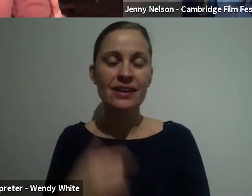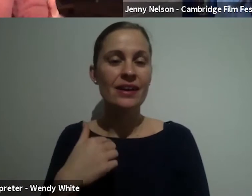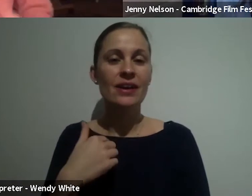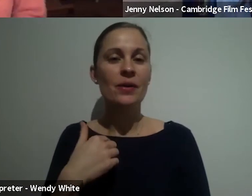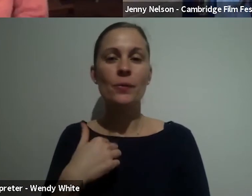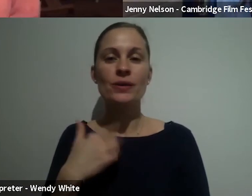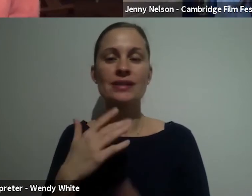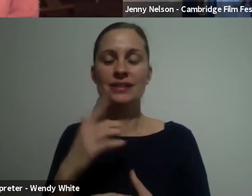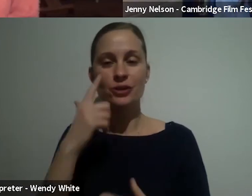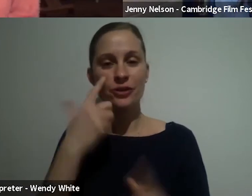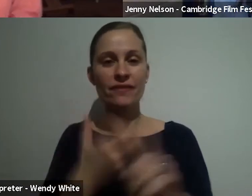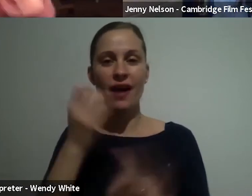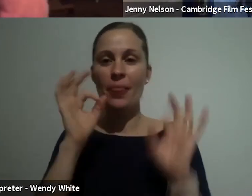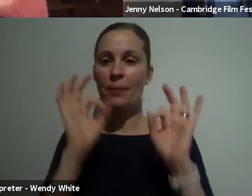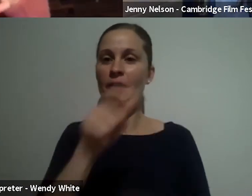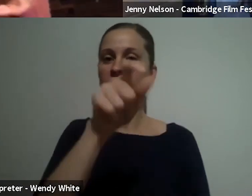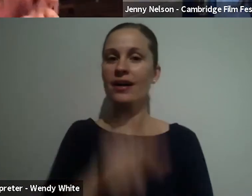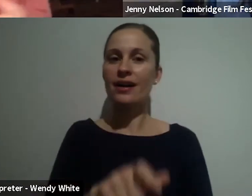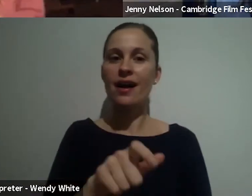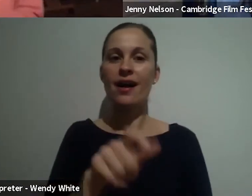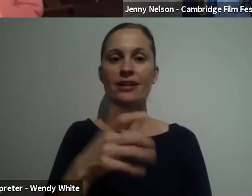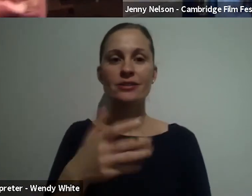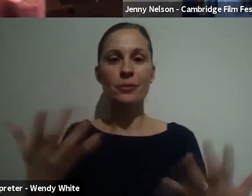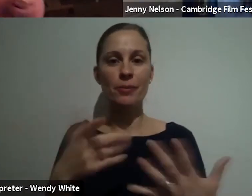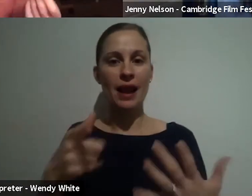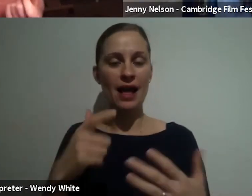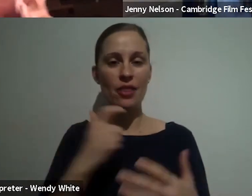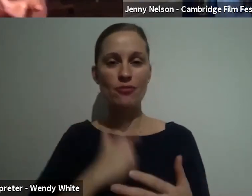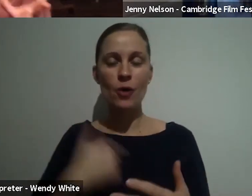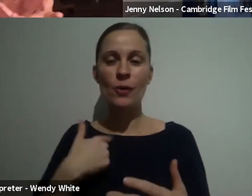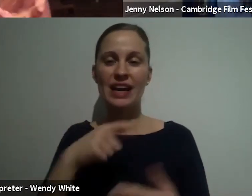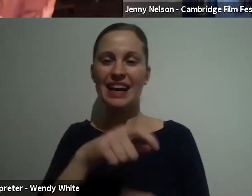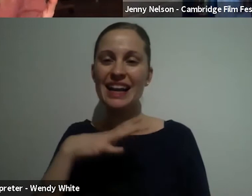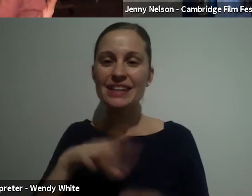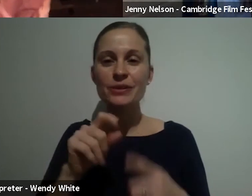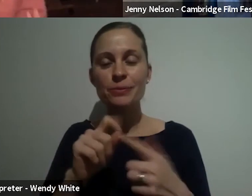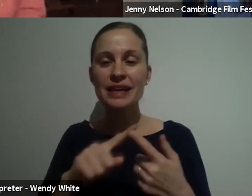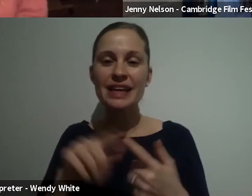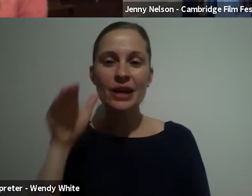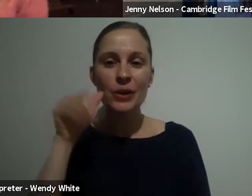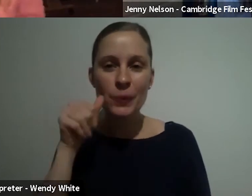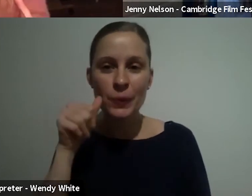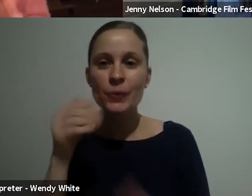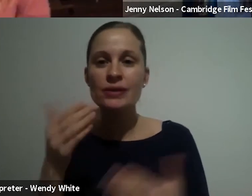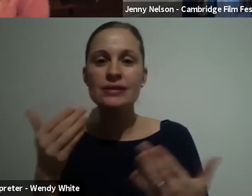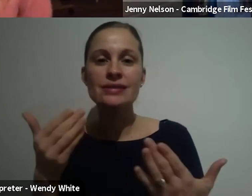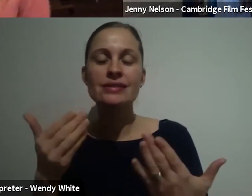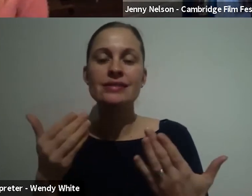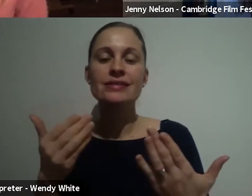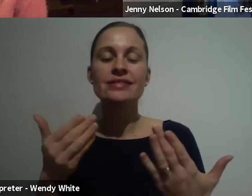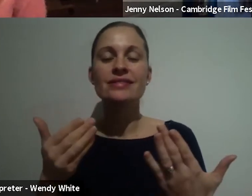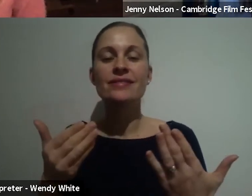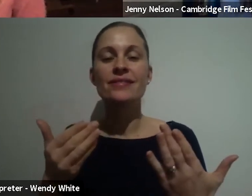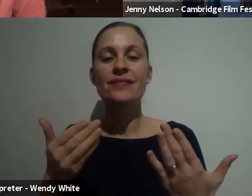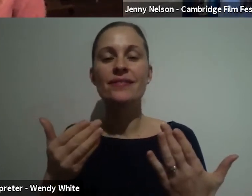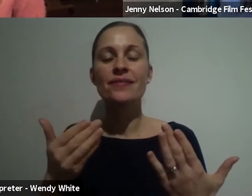this role because he had to be like cute and not to feel it like, you know, something not nice. And one